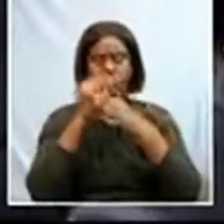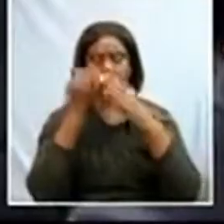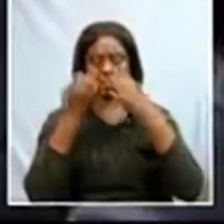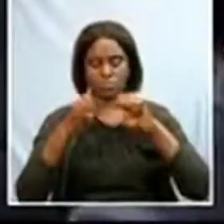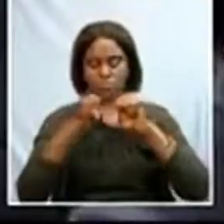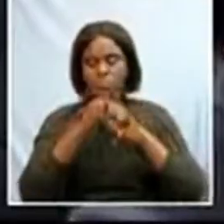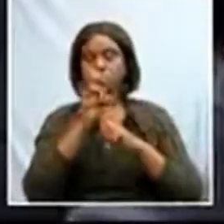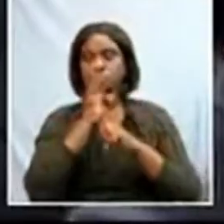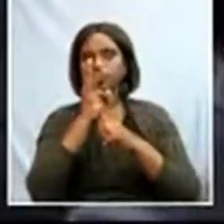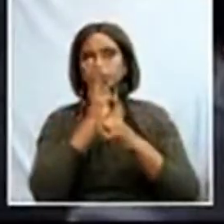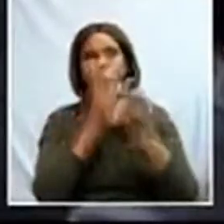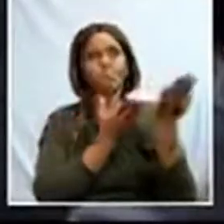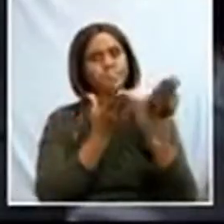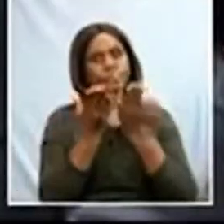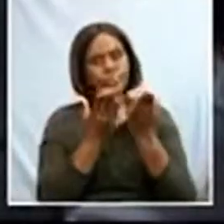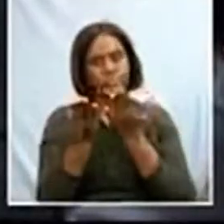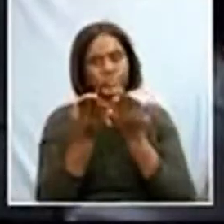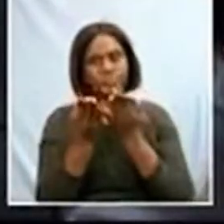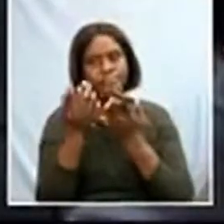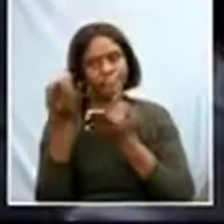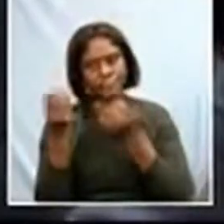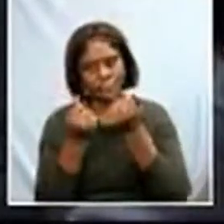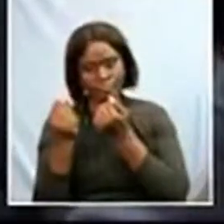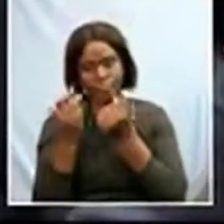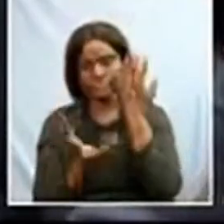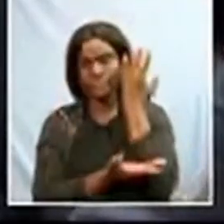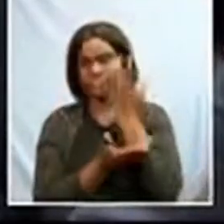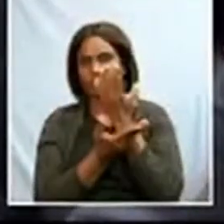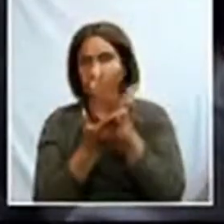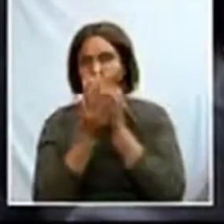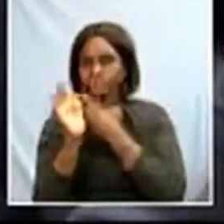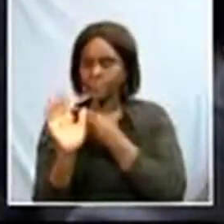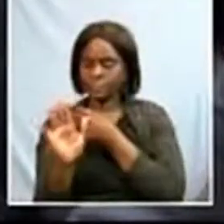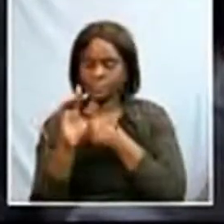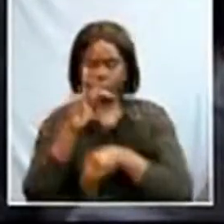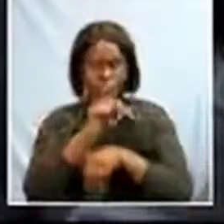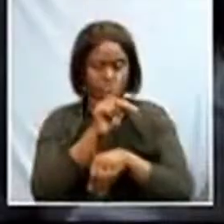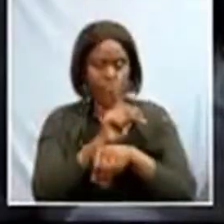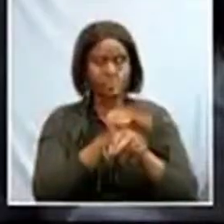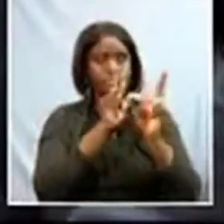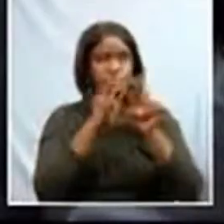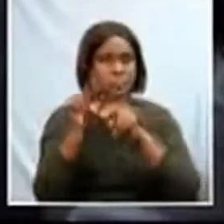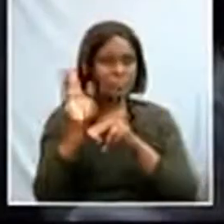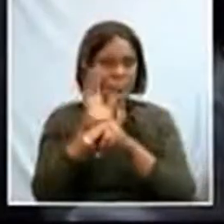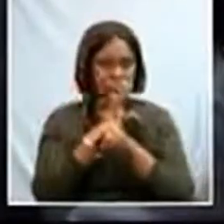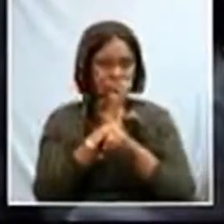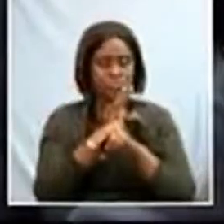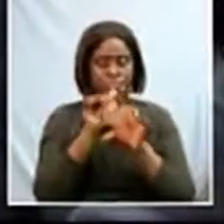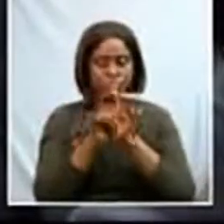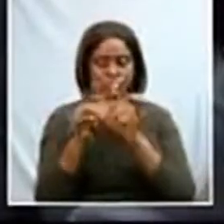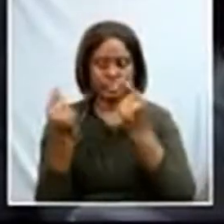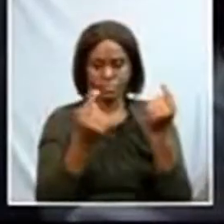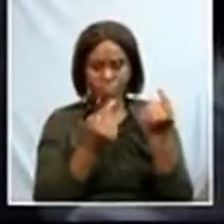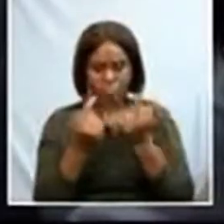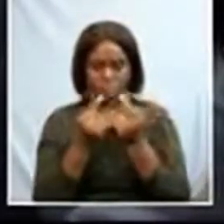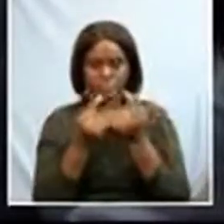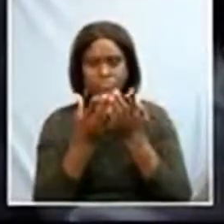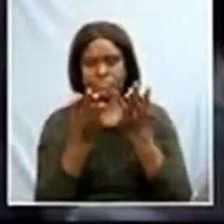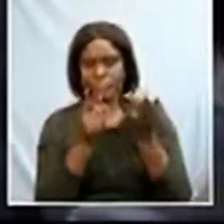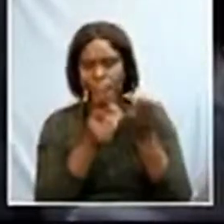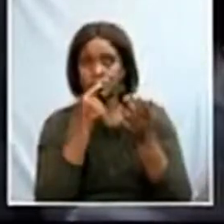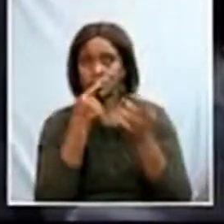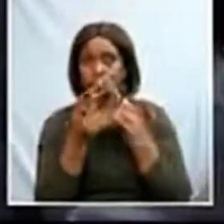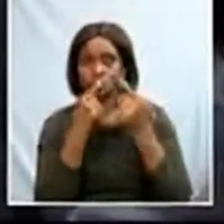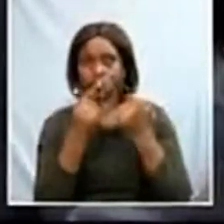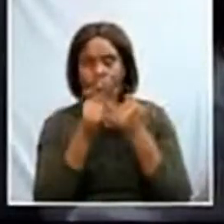water services, but that vehicle is there to enhance project monitoring. In this situation where you are saying